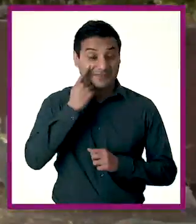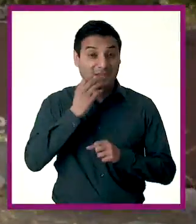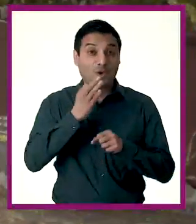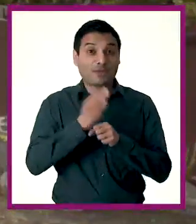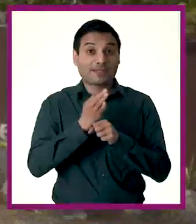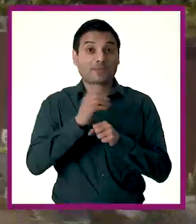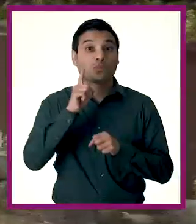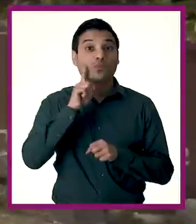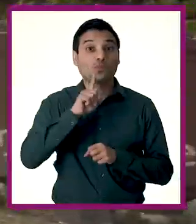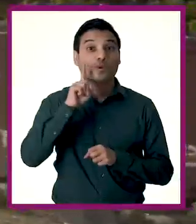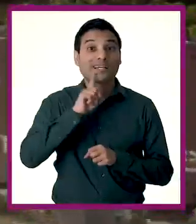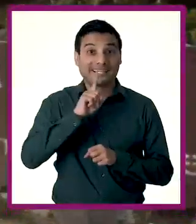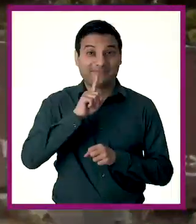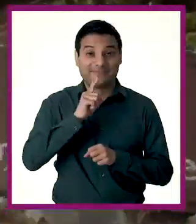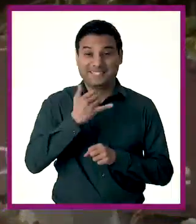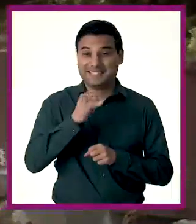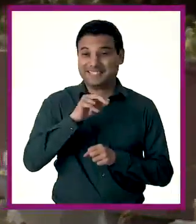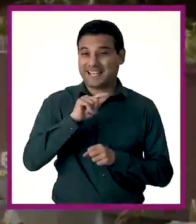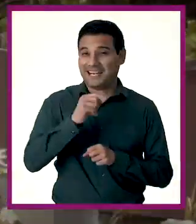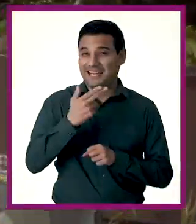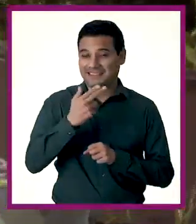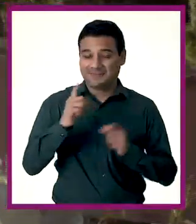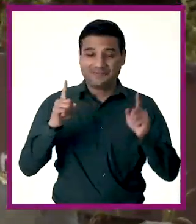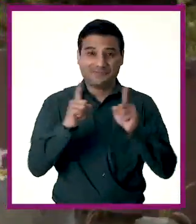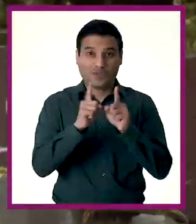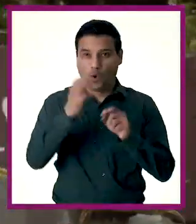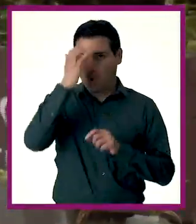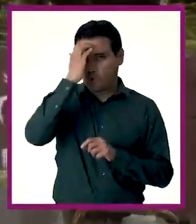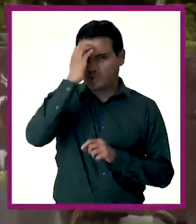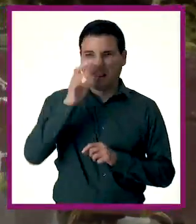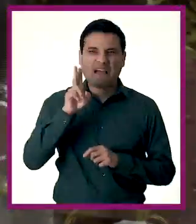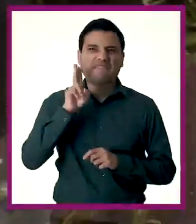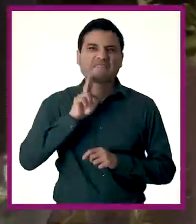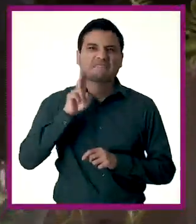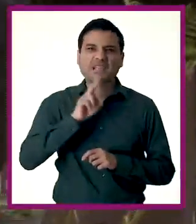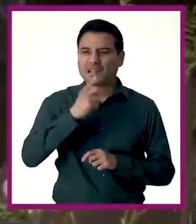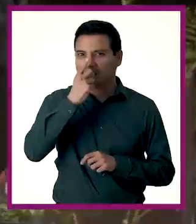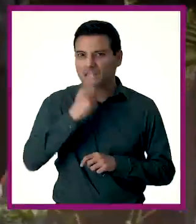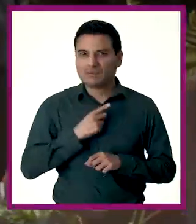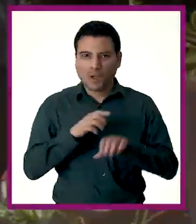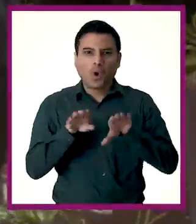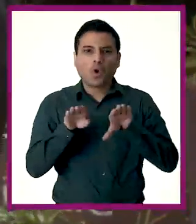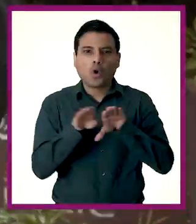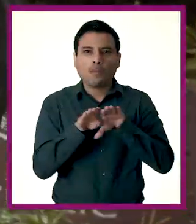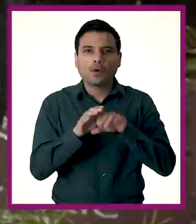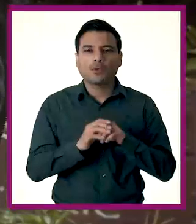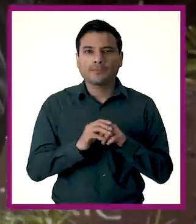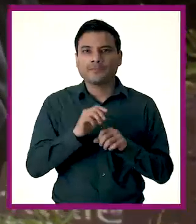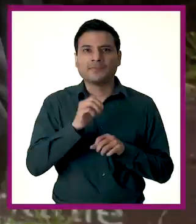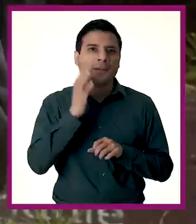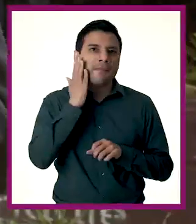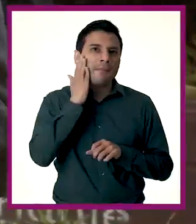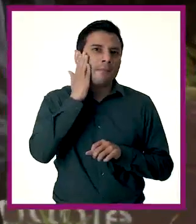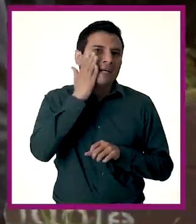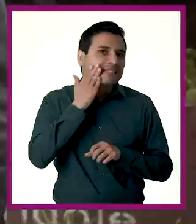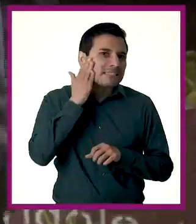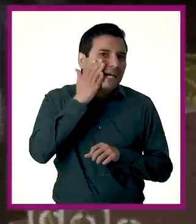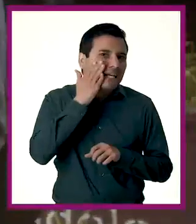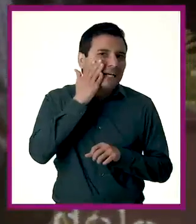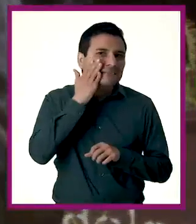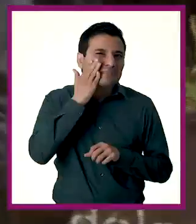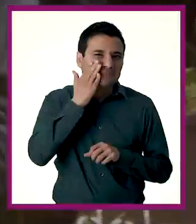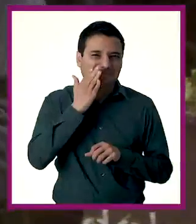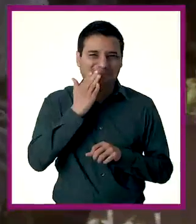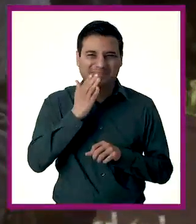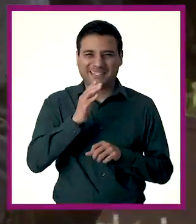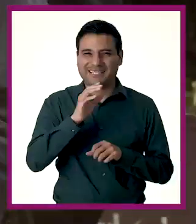Aquí estamos. Voy a conocer a una mujer que se llama Janet, que me explique toda esta forma artesanal de hacer las sidras y de